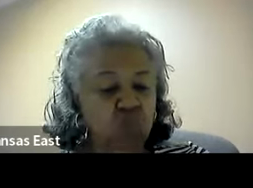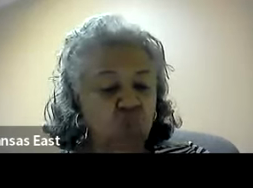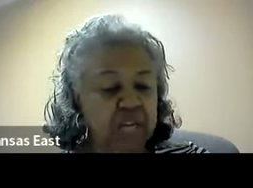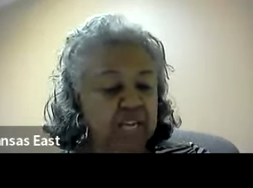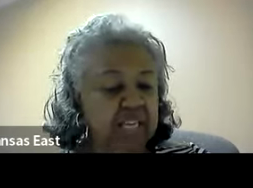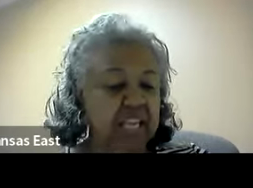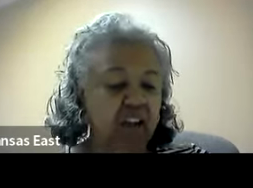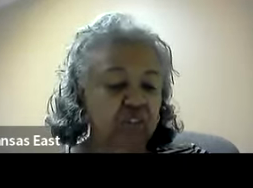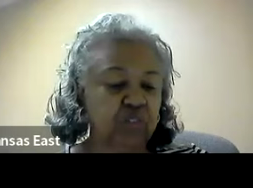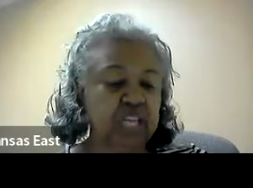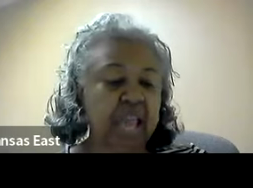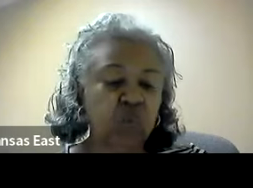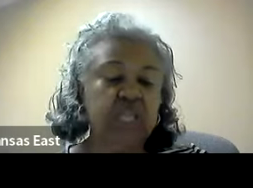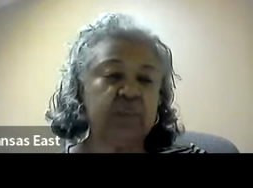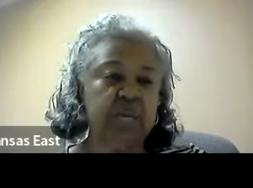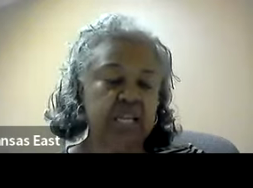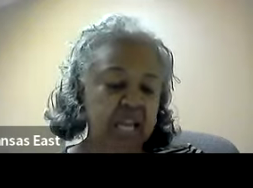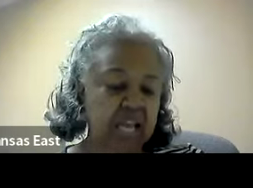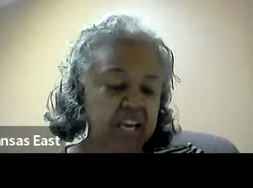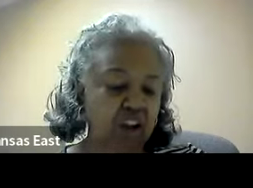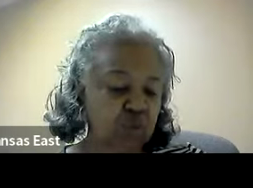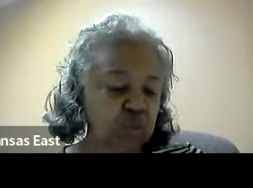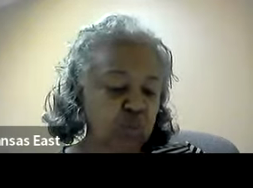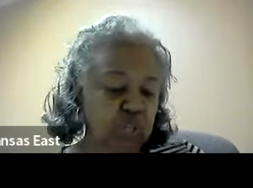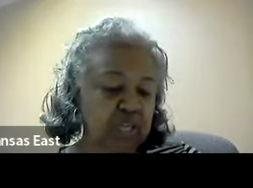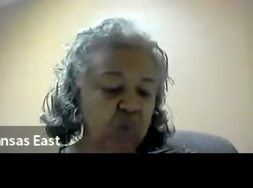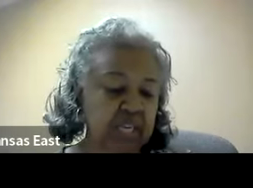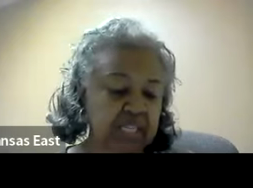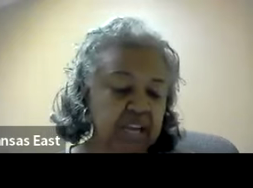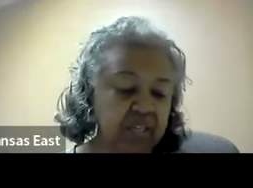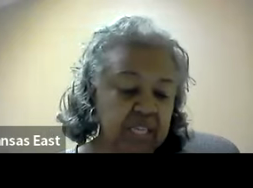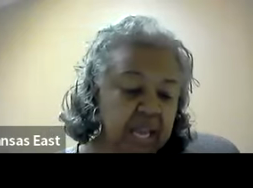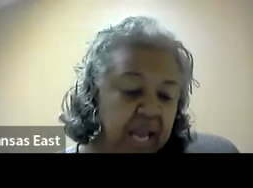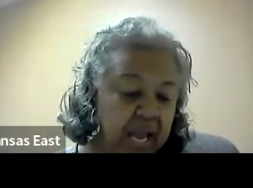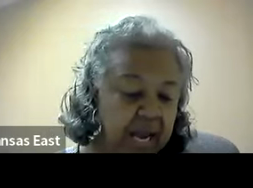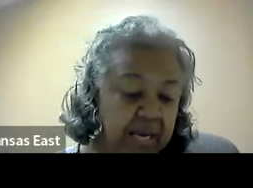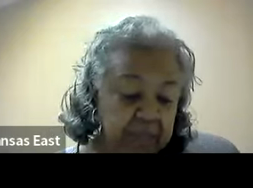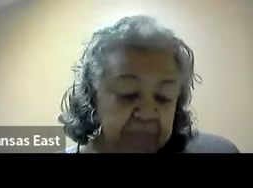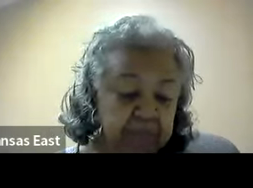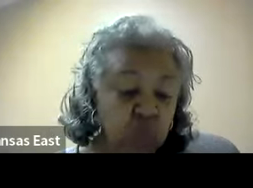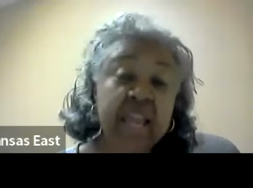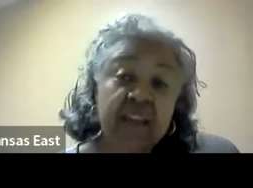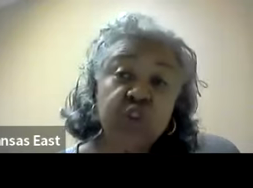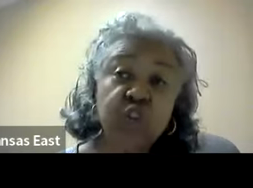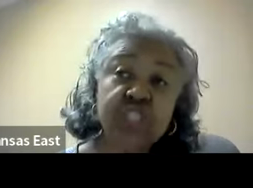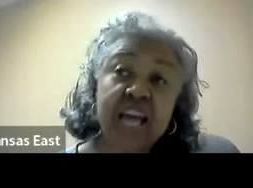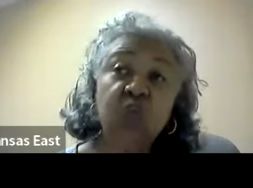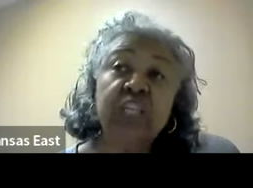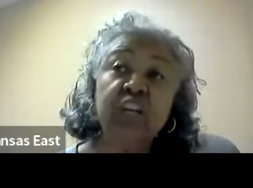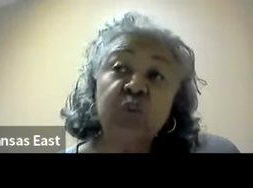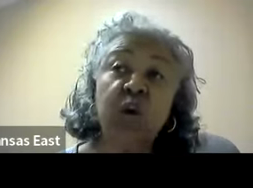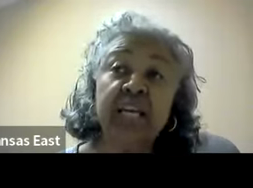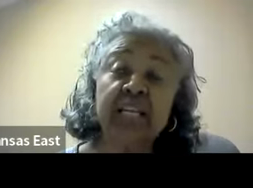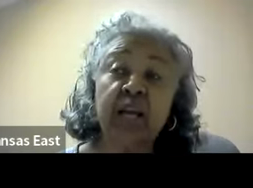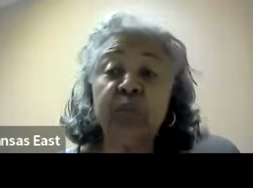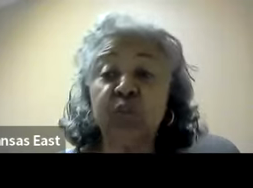one of the Wyandotte County Health Equity Committee that also is working in Wyandotte County. We have churches not only